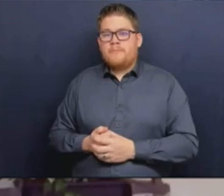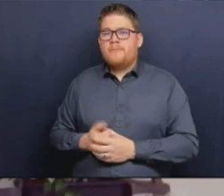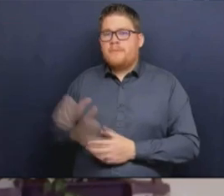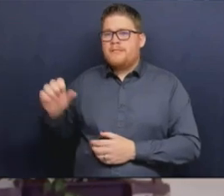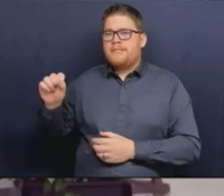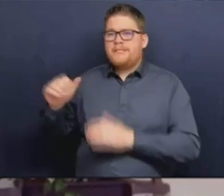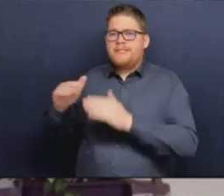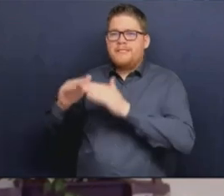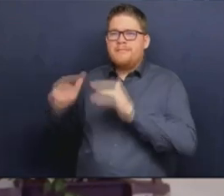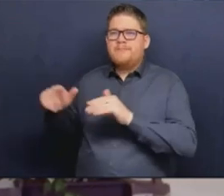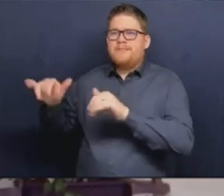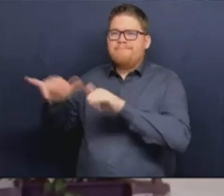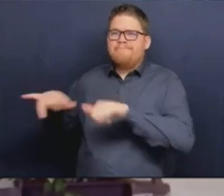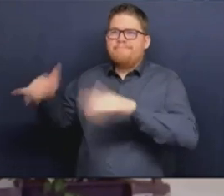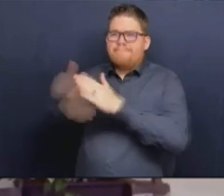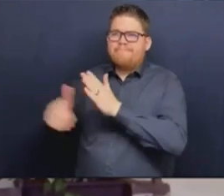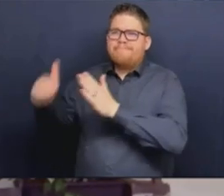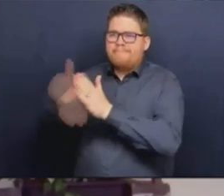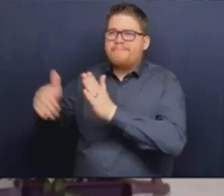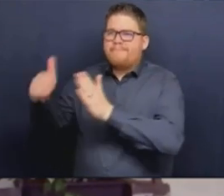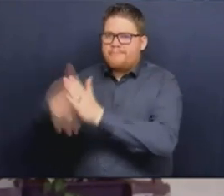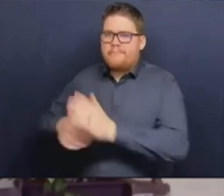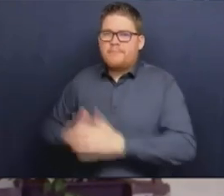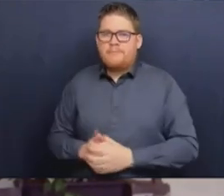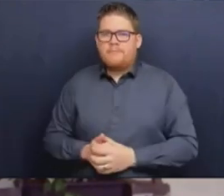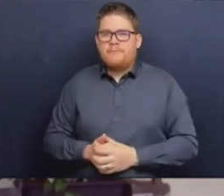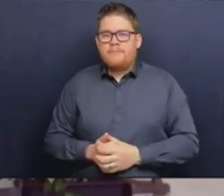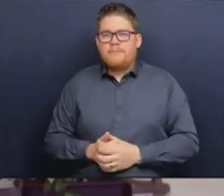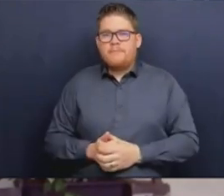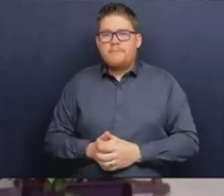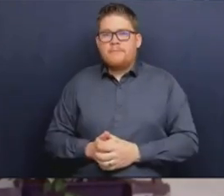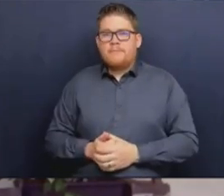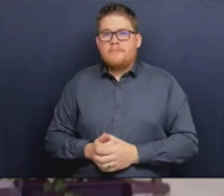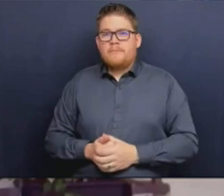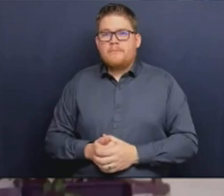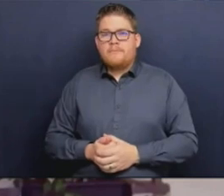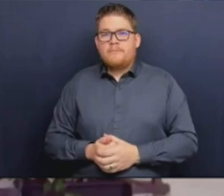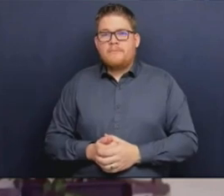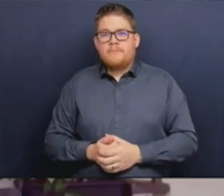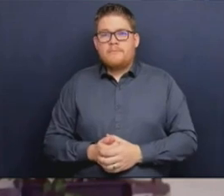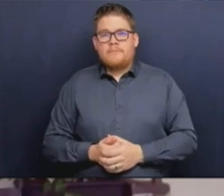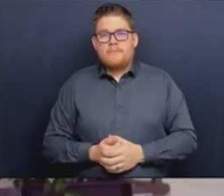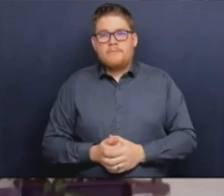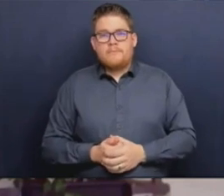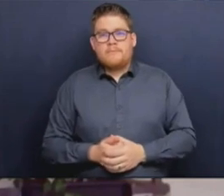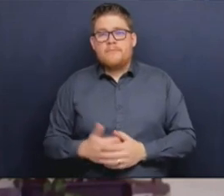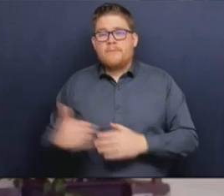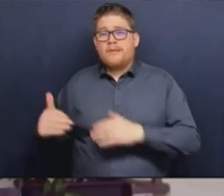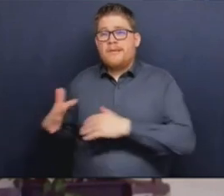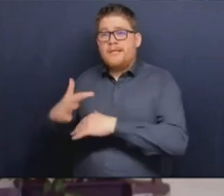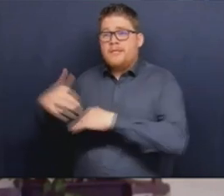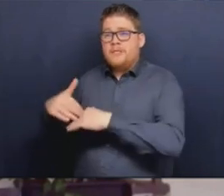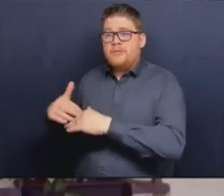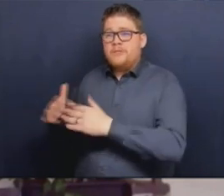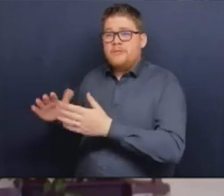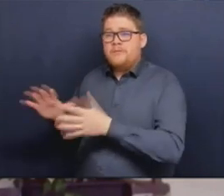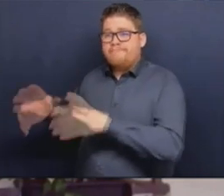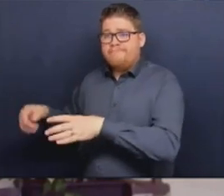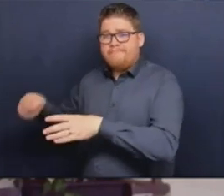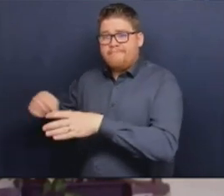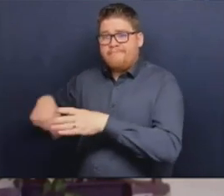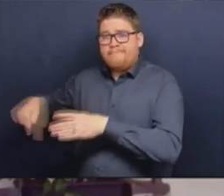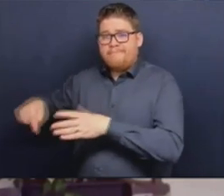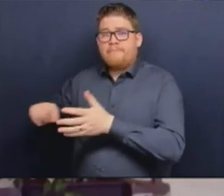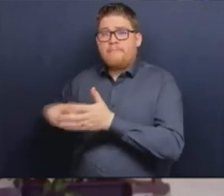And for Indigenous people, it's a matter of life and death in some circumstances. And the